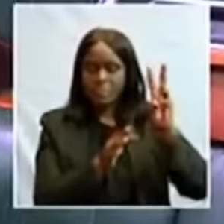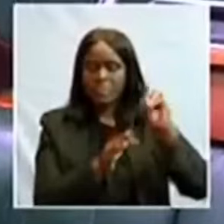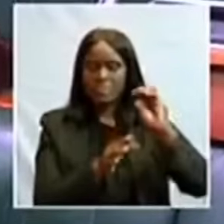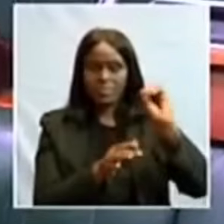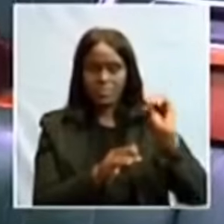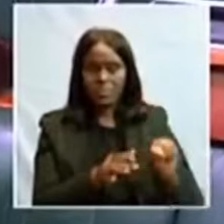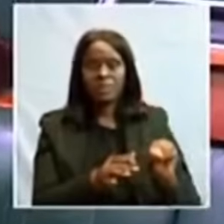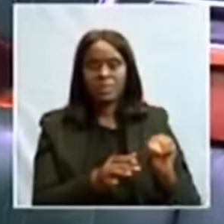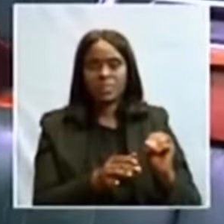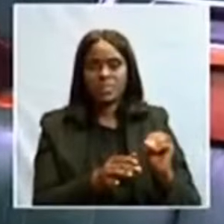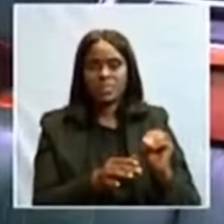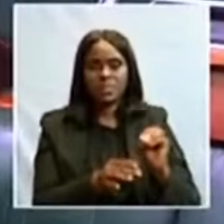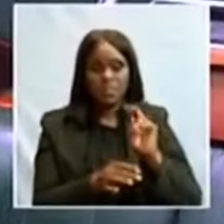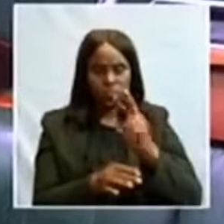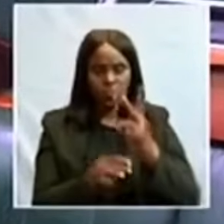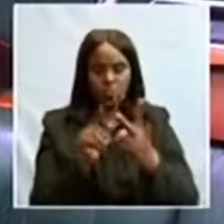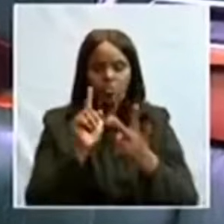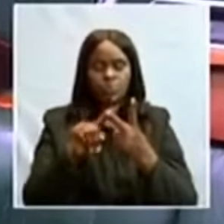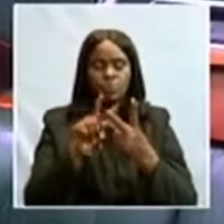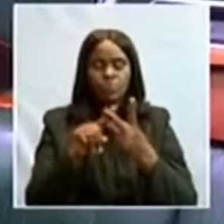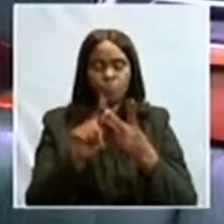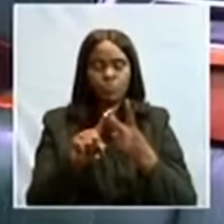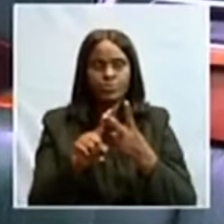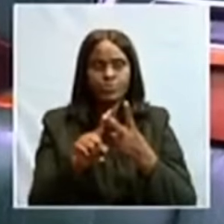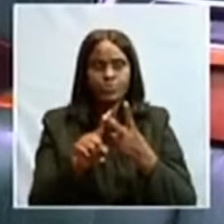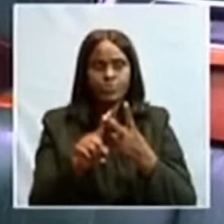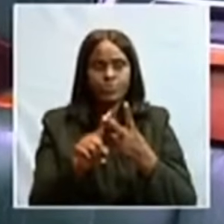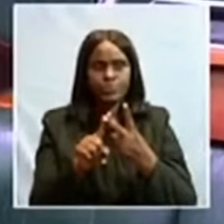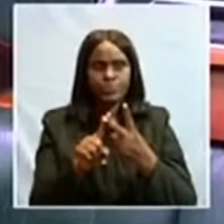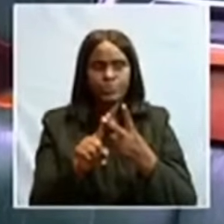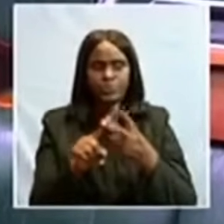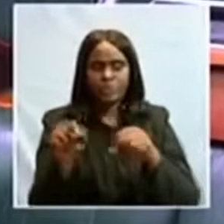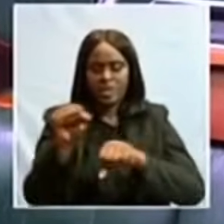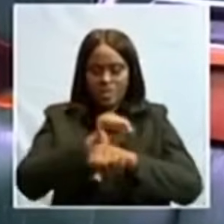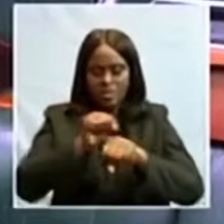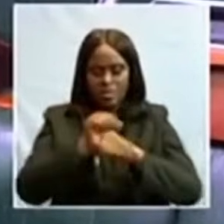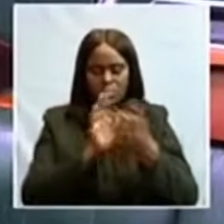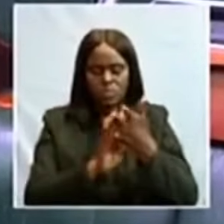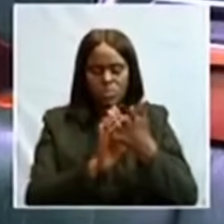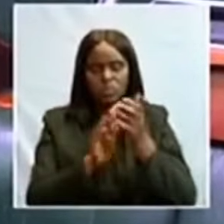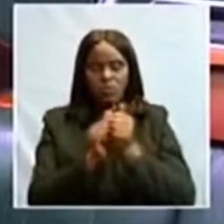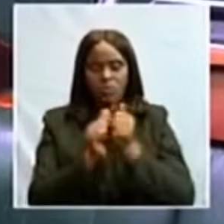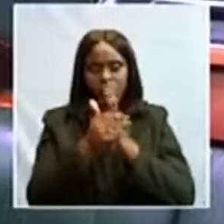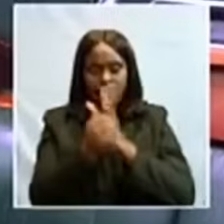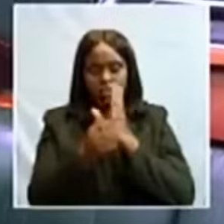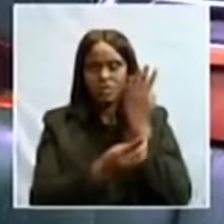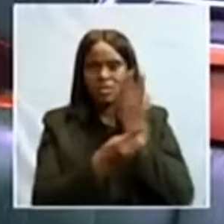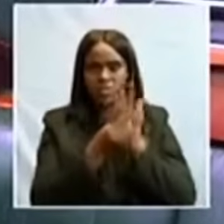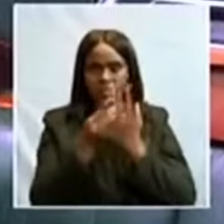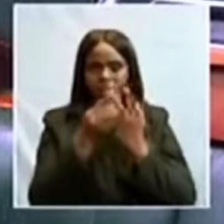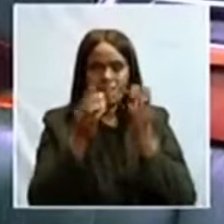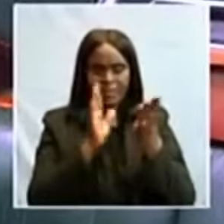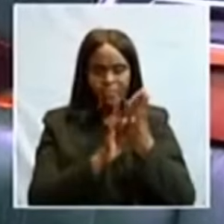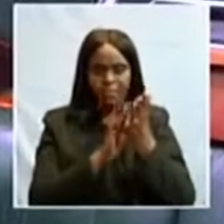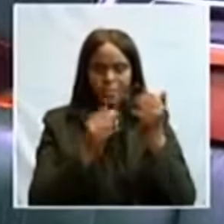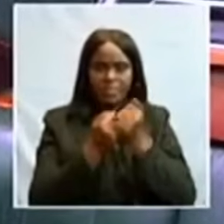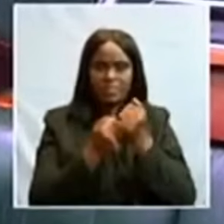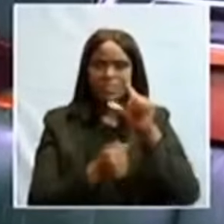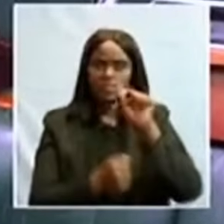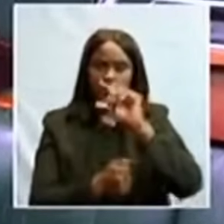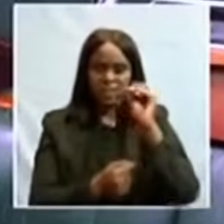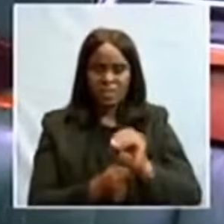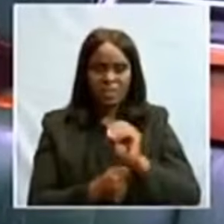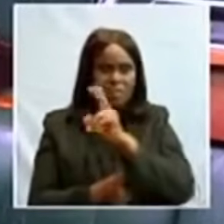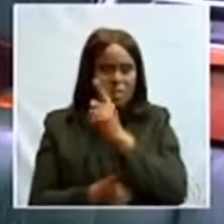60%. Number 2, secondary school and skills development bursaries, 20%.